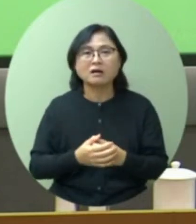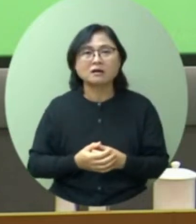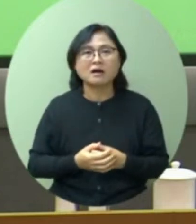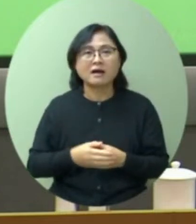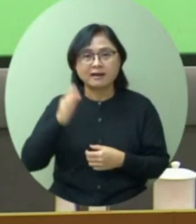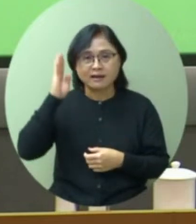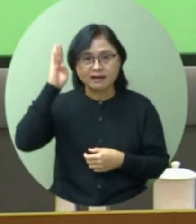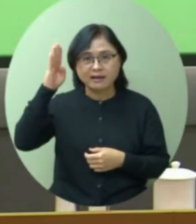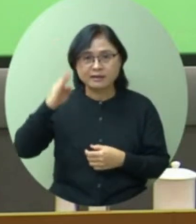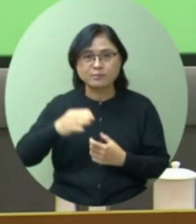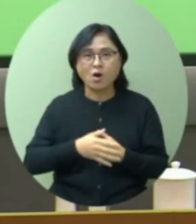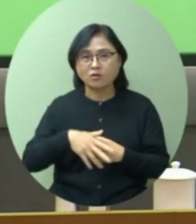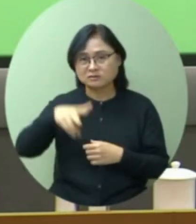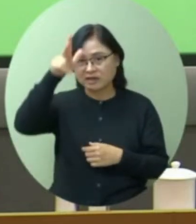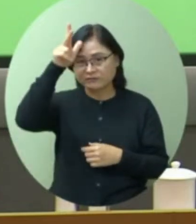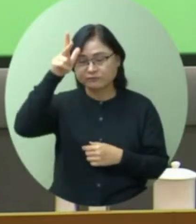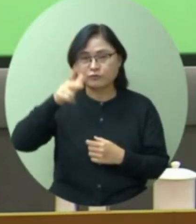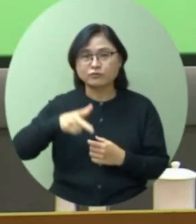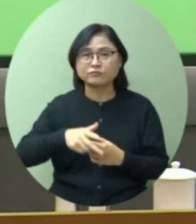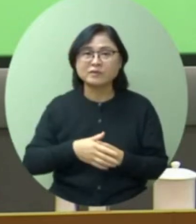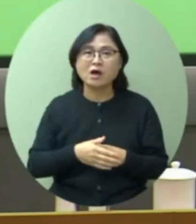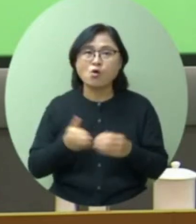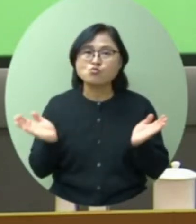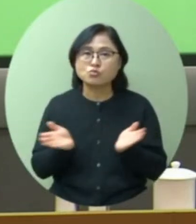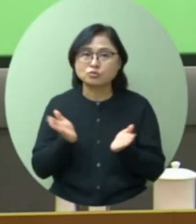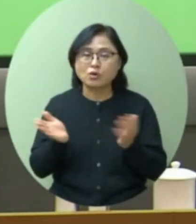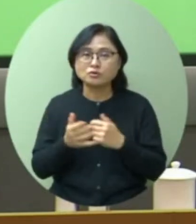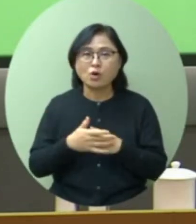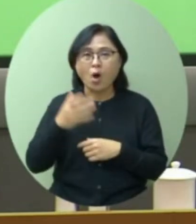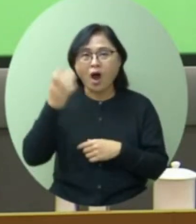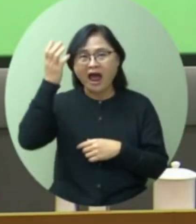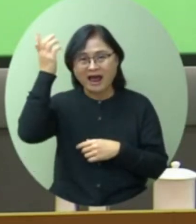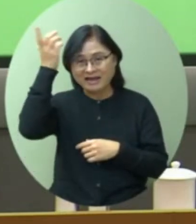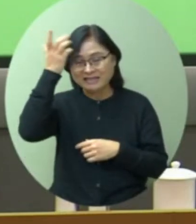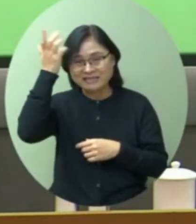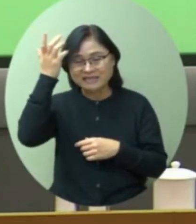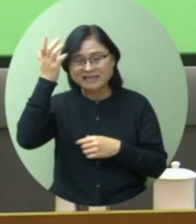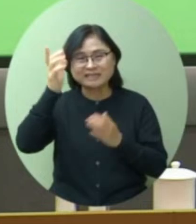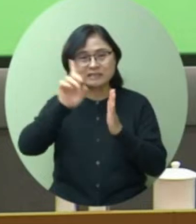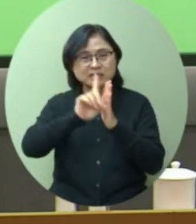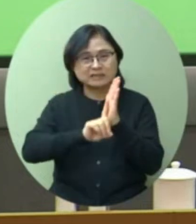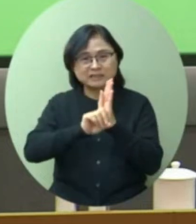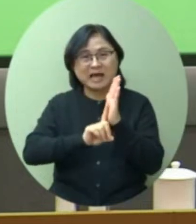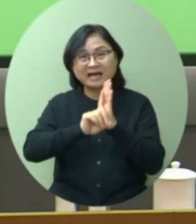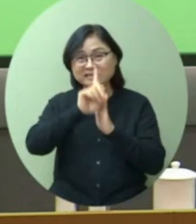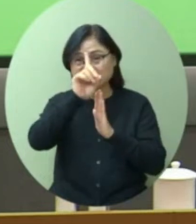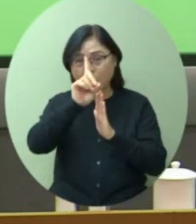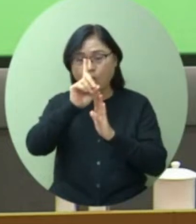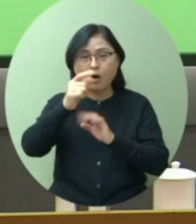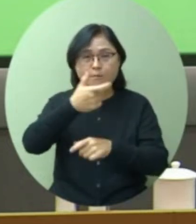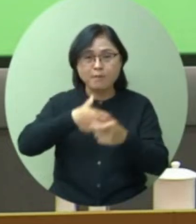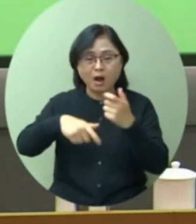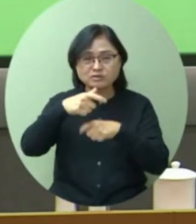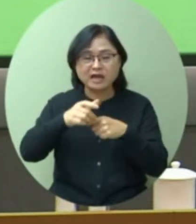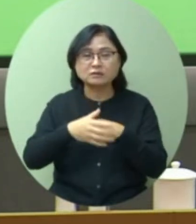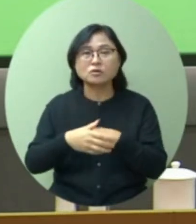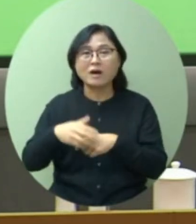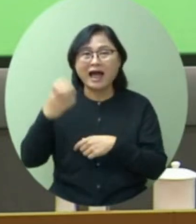considered a lot of factors. We have heard views